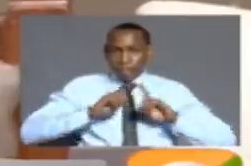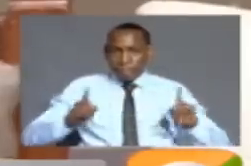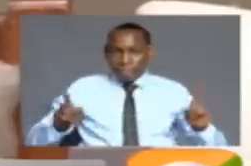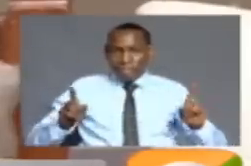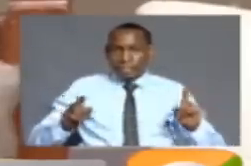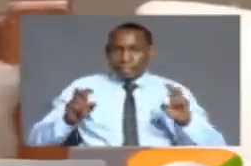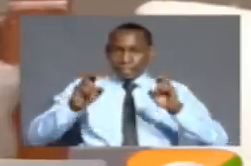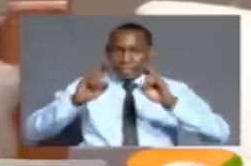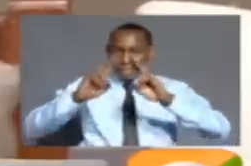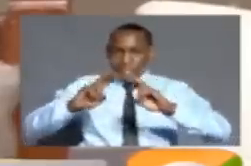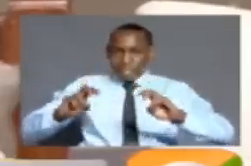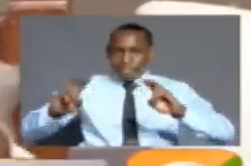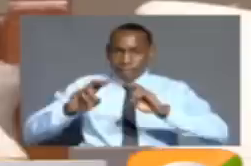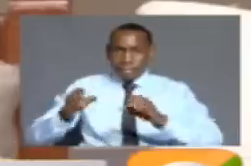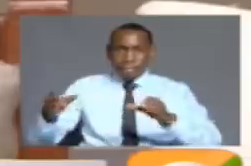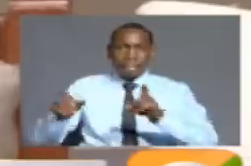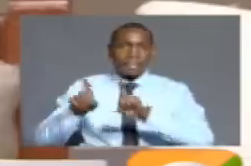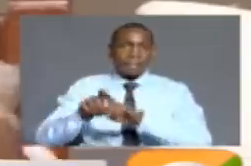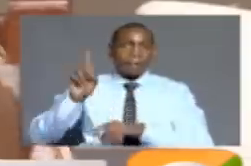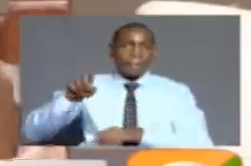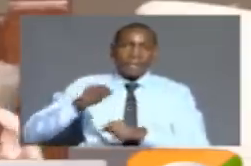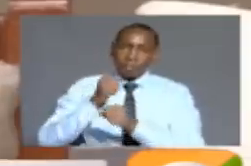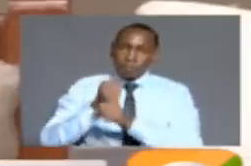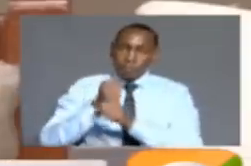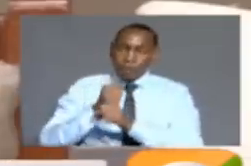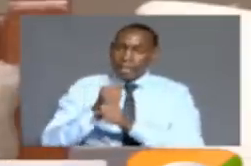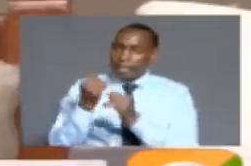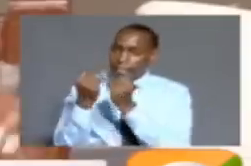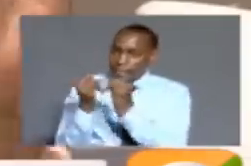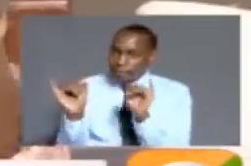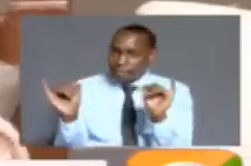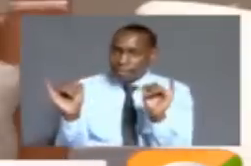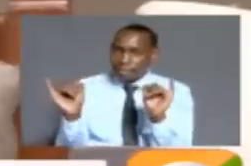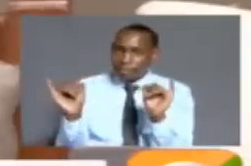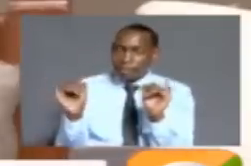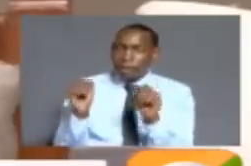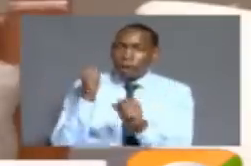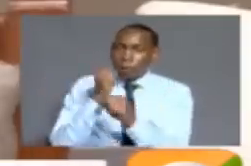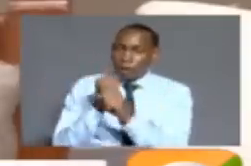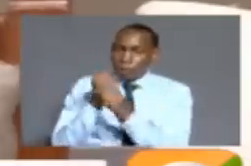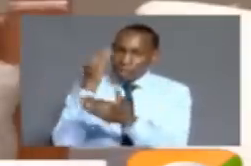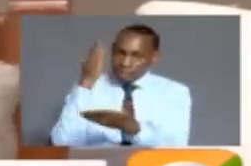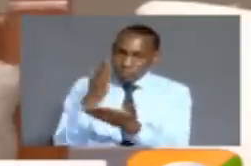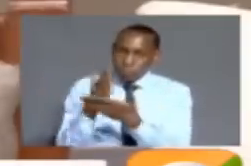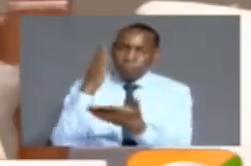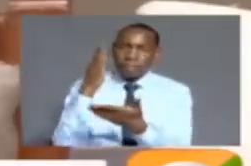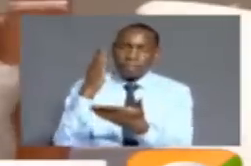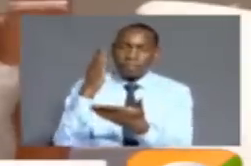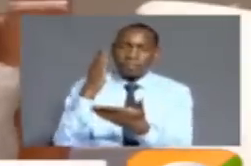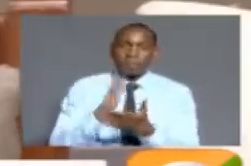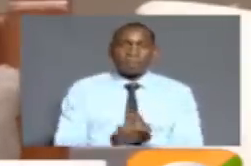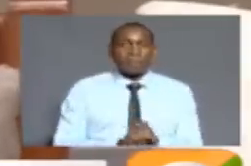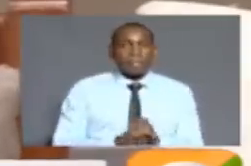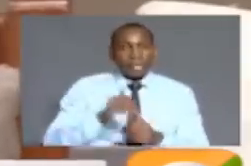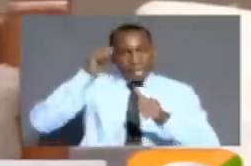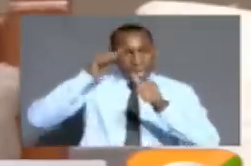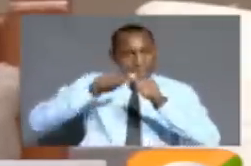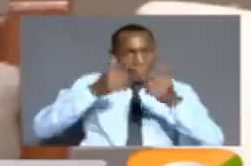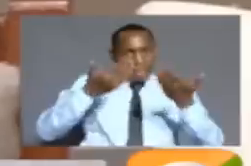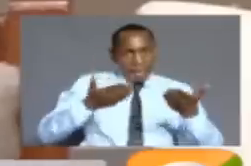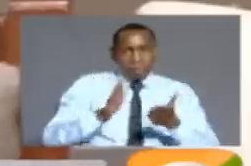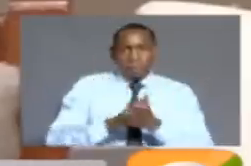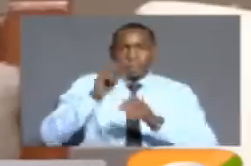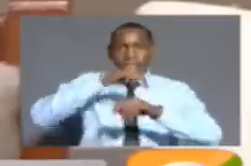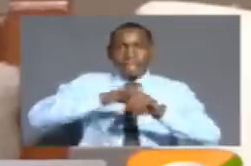the investigative agencies must also do their jobs and do it independently and do it truthfully. Okay, what will and be fairly. His legacy? His legacy will be when